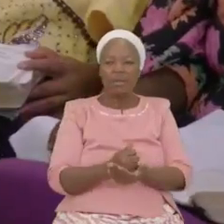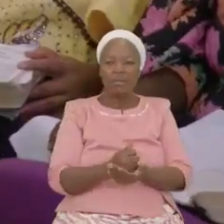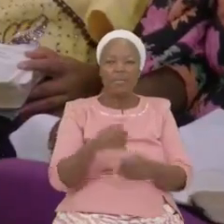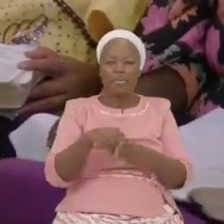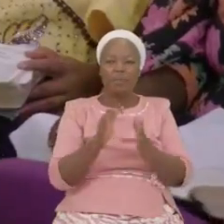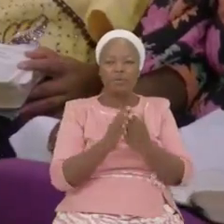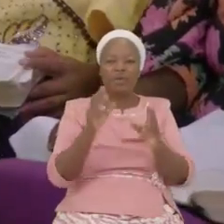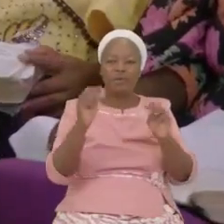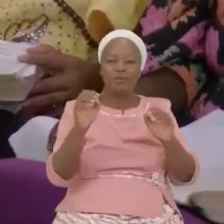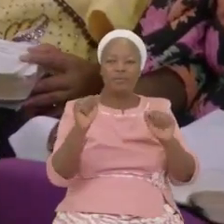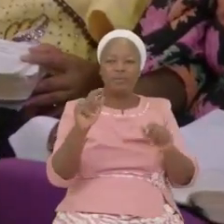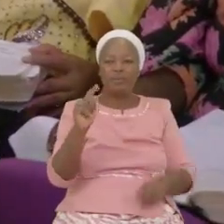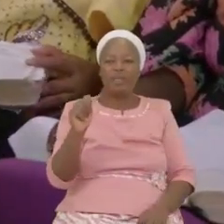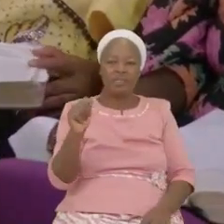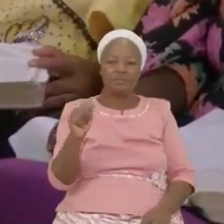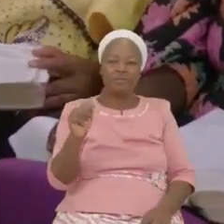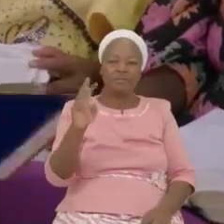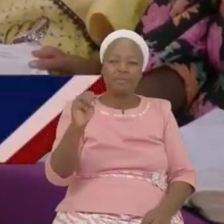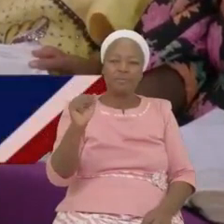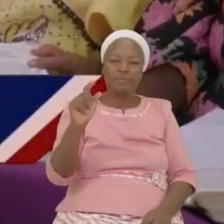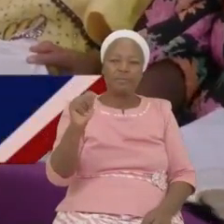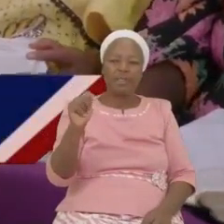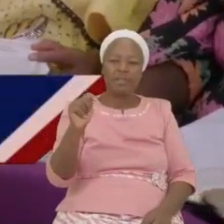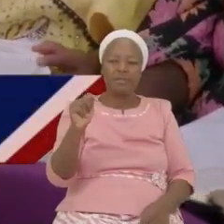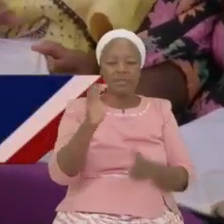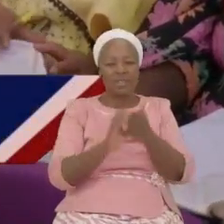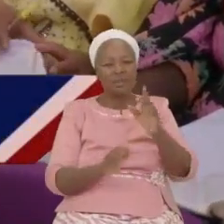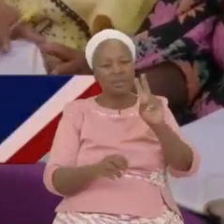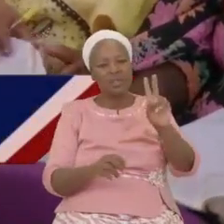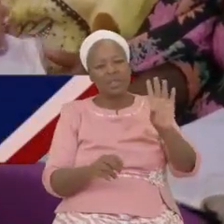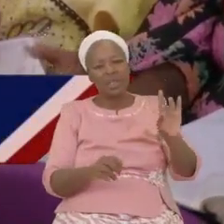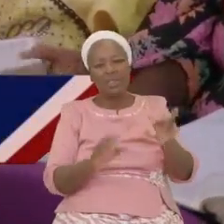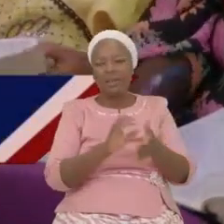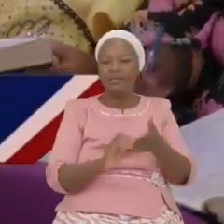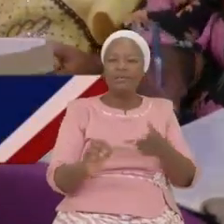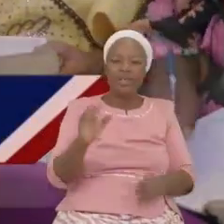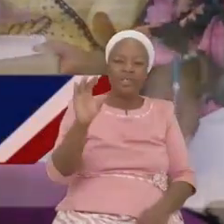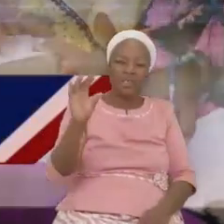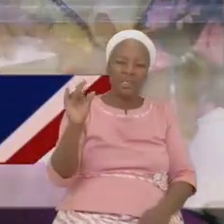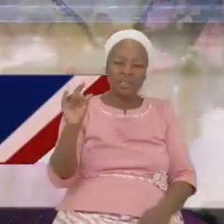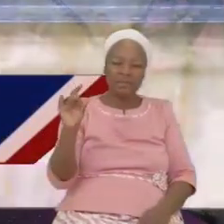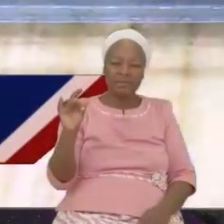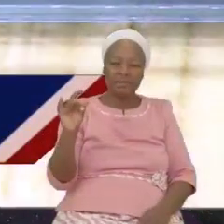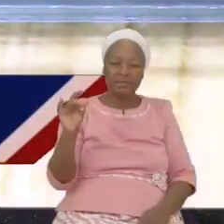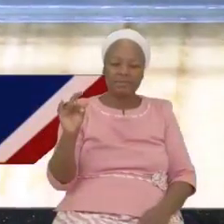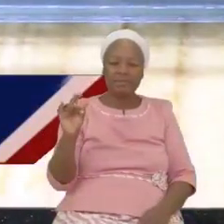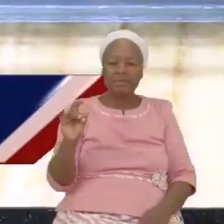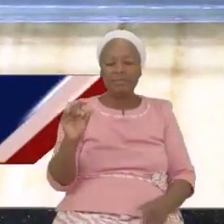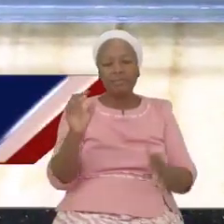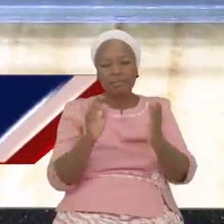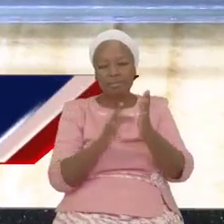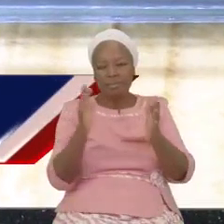Matthew chapter 28, verse 18. In Matthew chapter 28, verse 18,